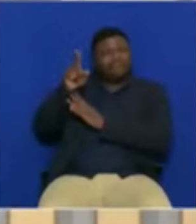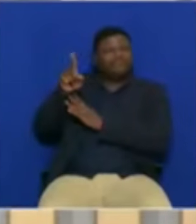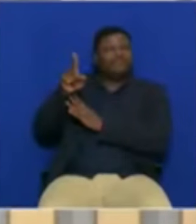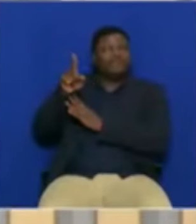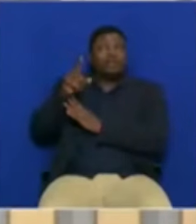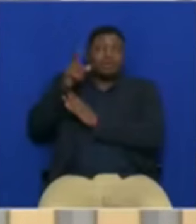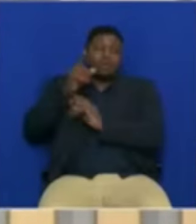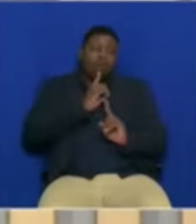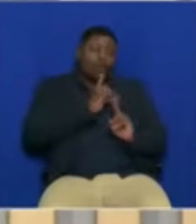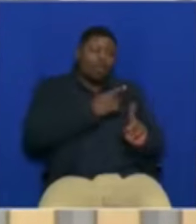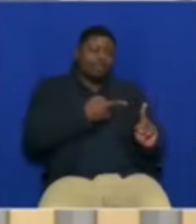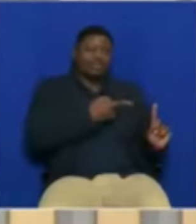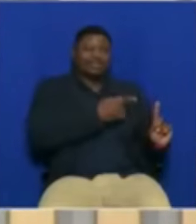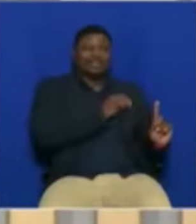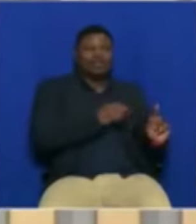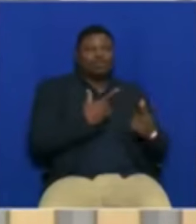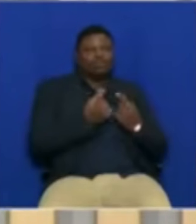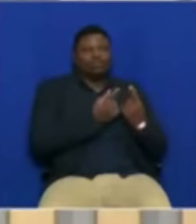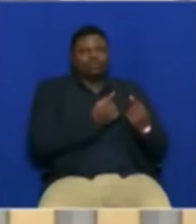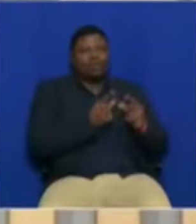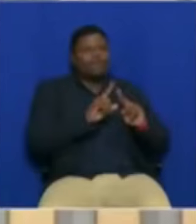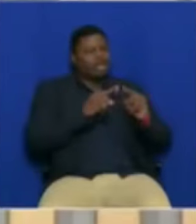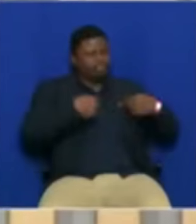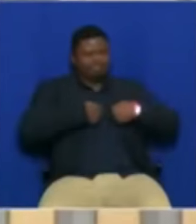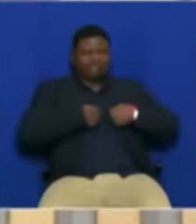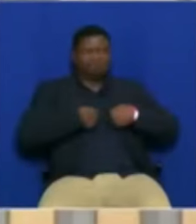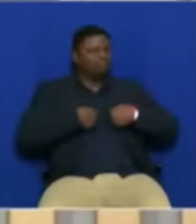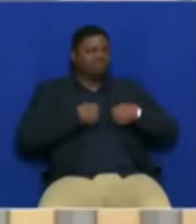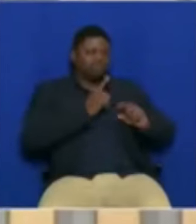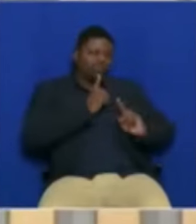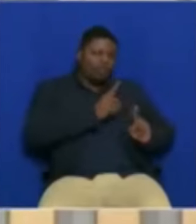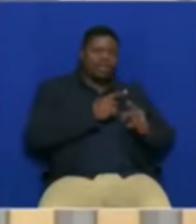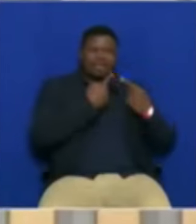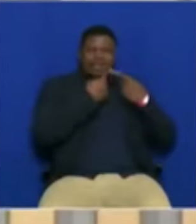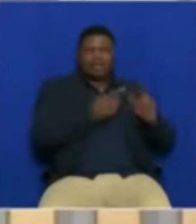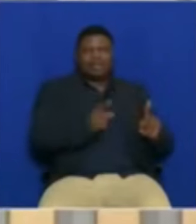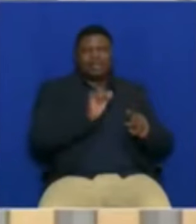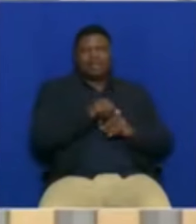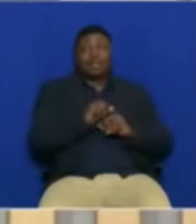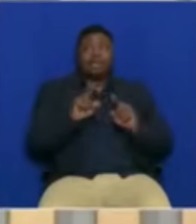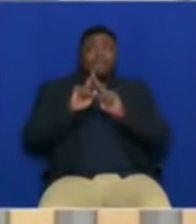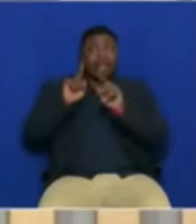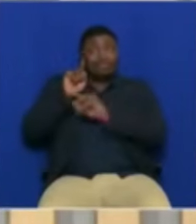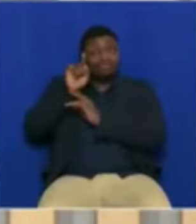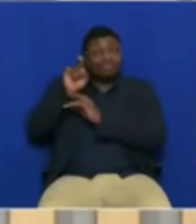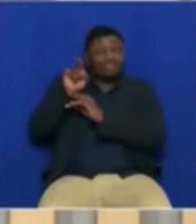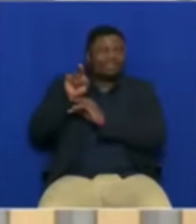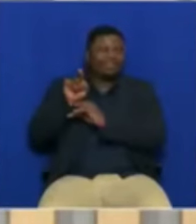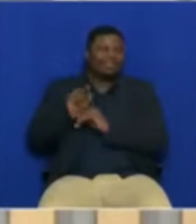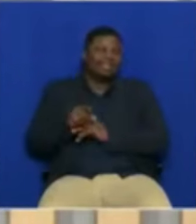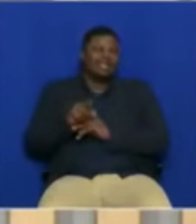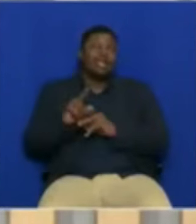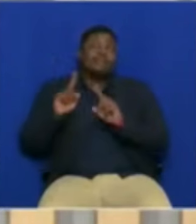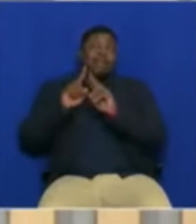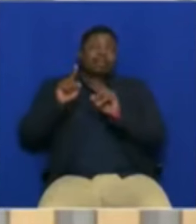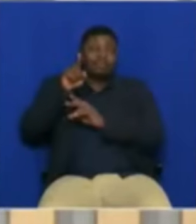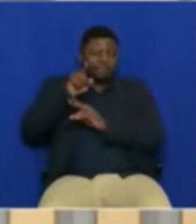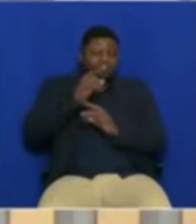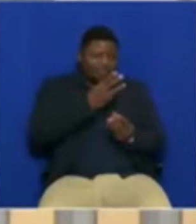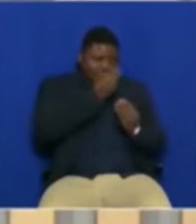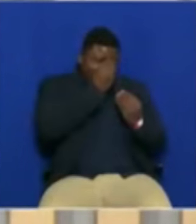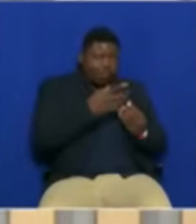my particular case, he assisted, and wherever assistance was needed, he will be tasked on it.